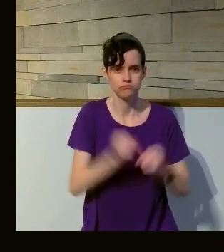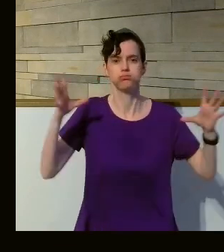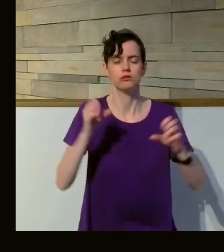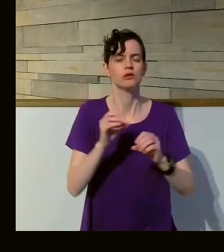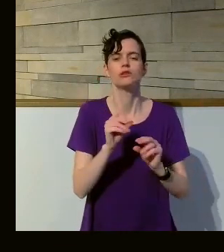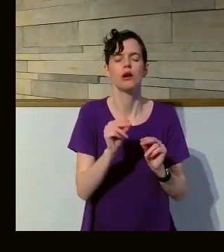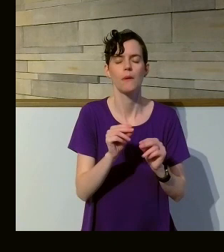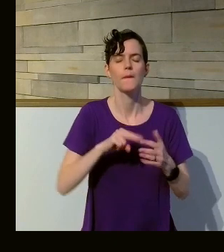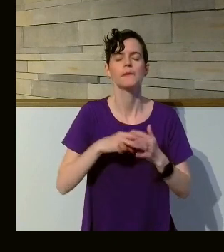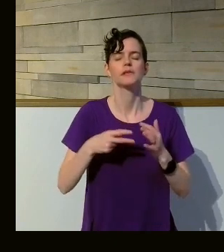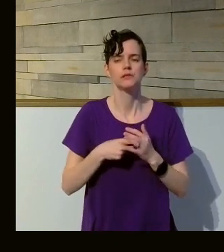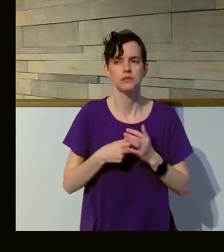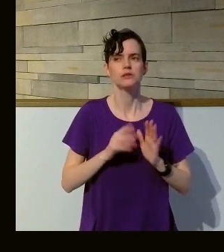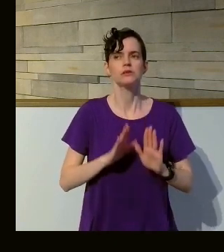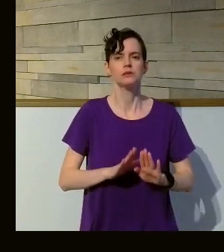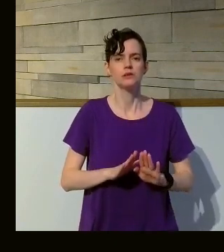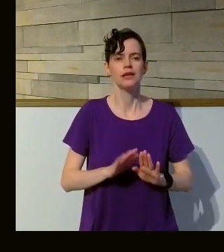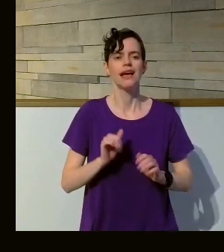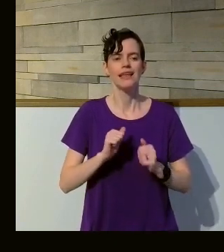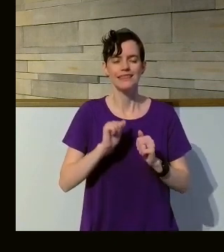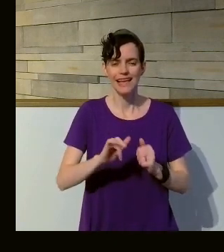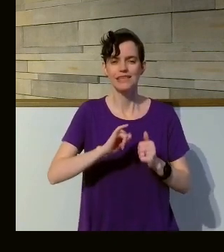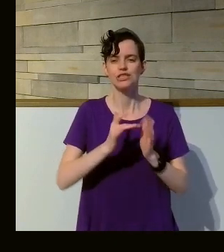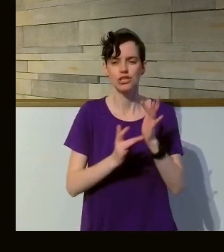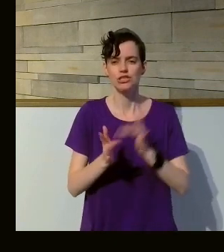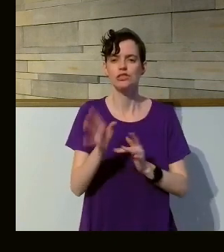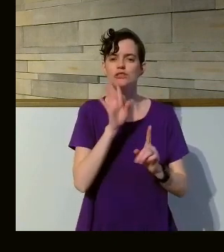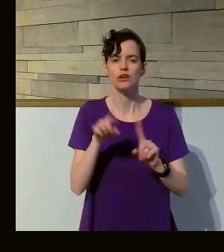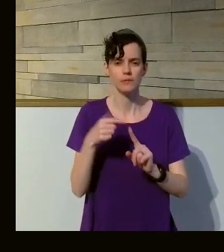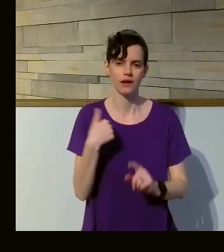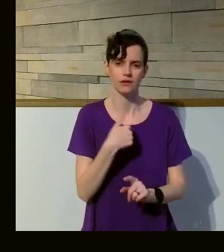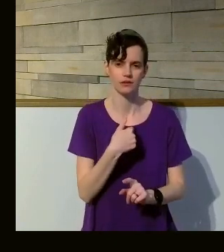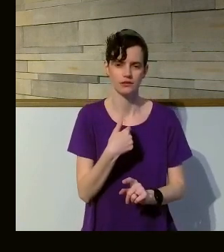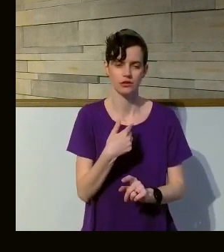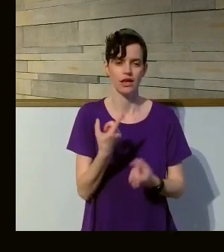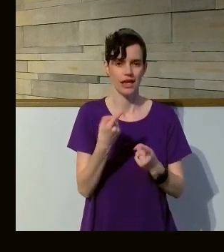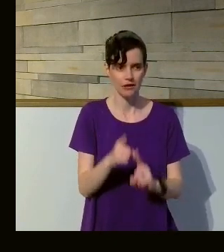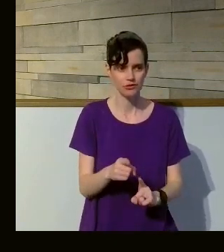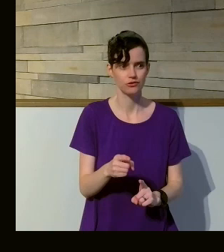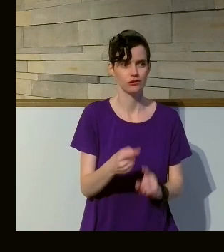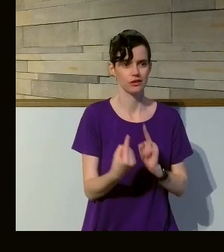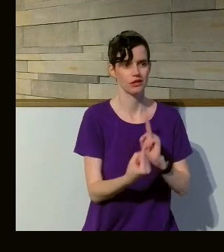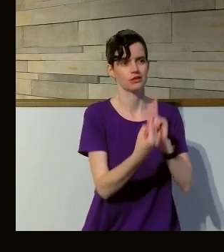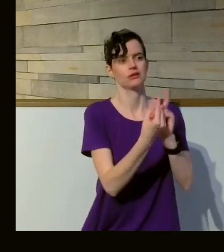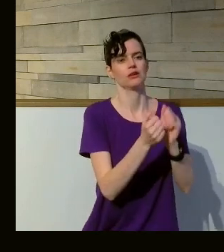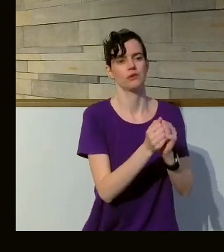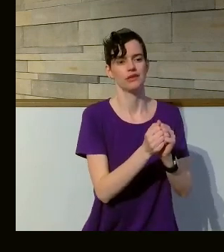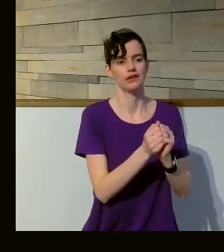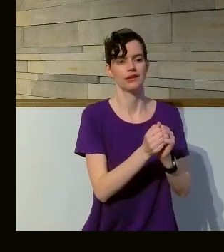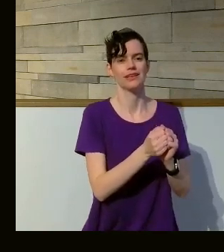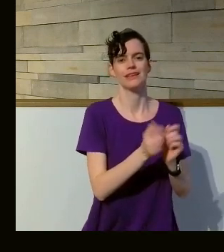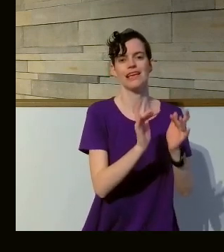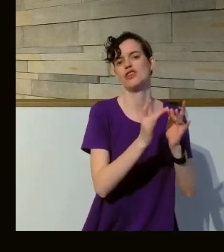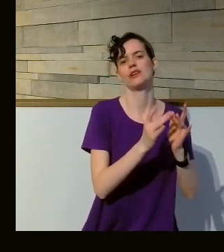No, that's what this means. That's one way what Jesus is talking to us about. So that whenever you have to talk to your internet provider,